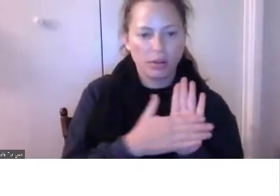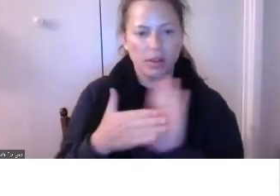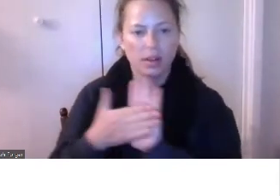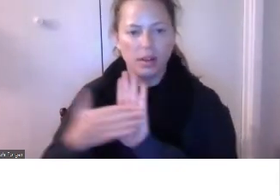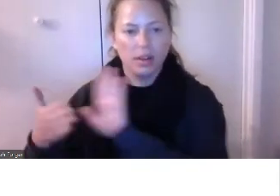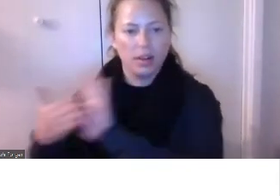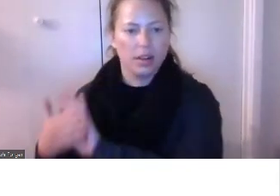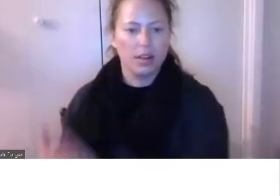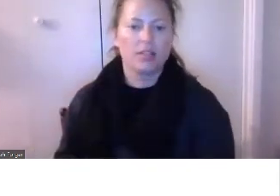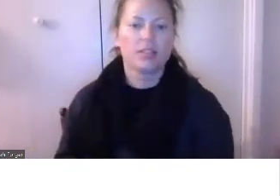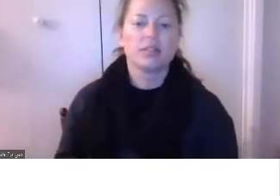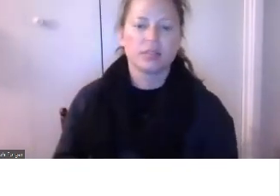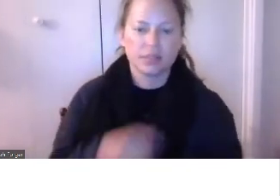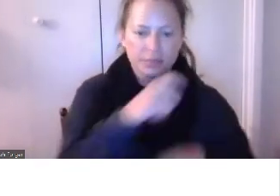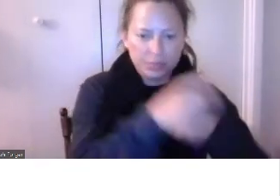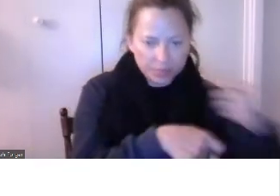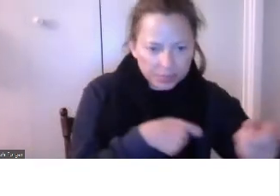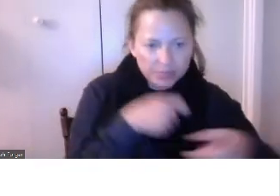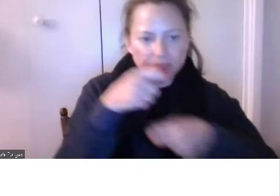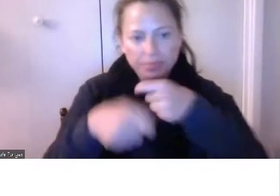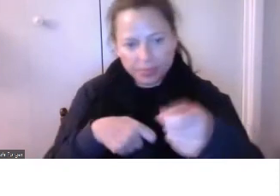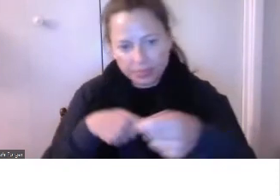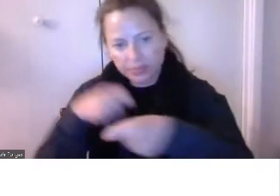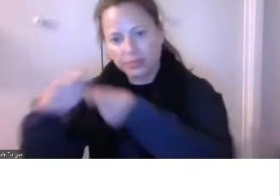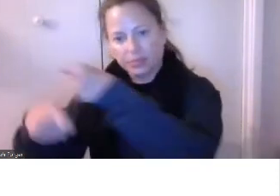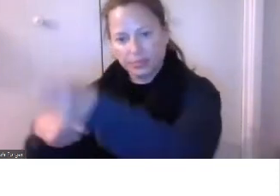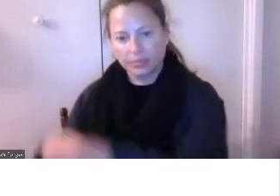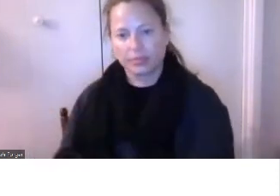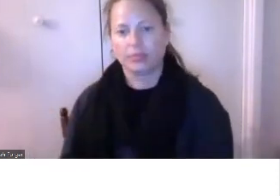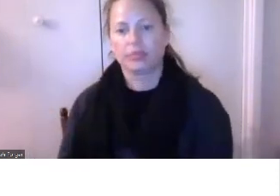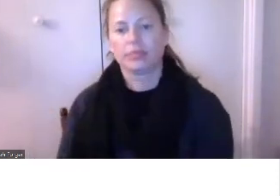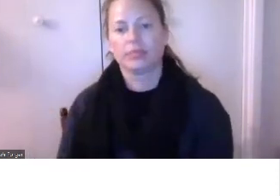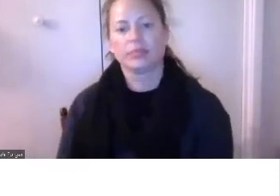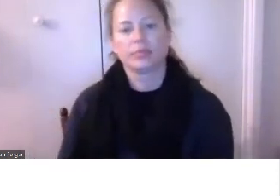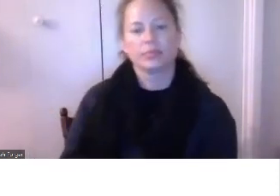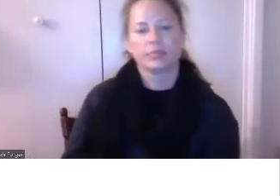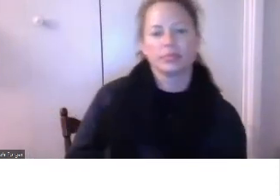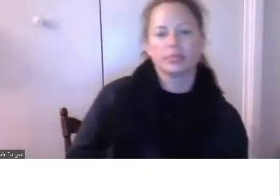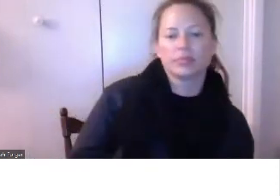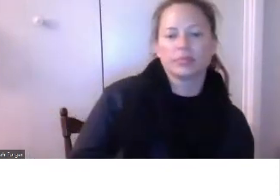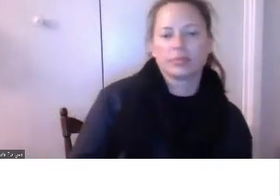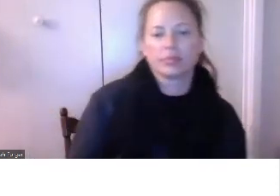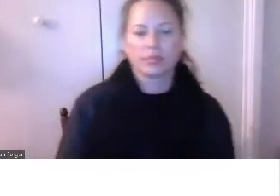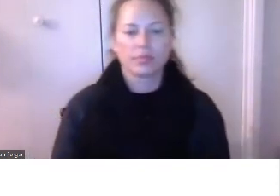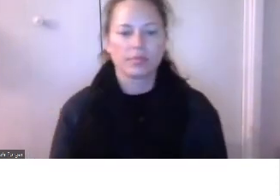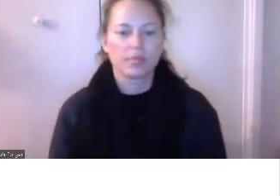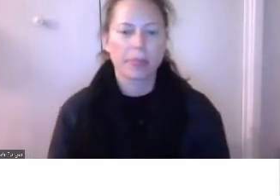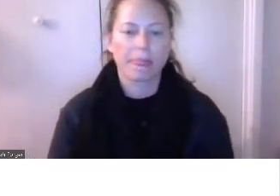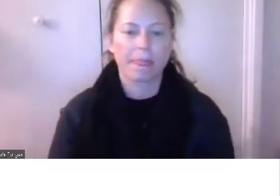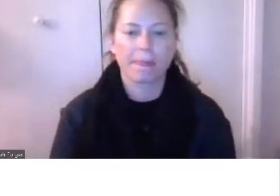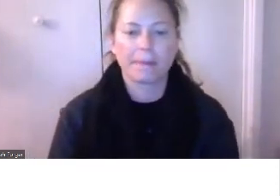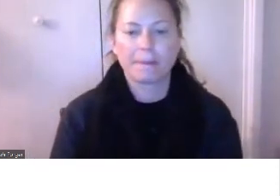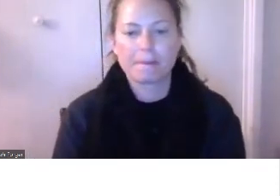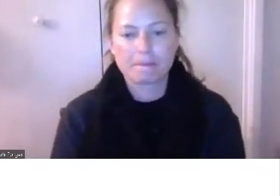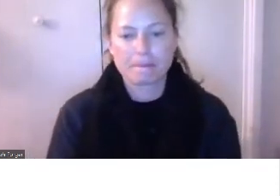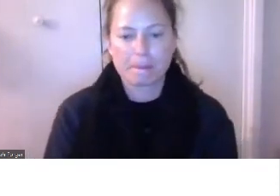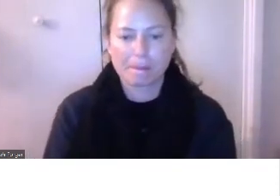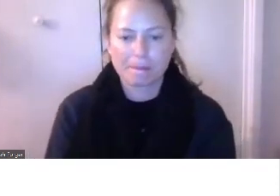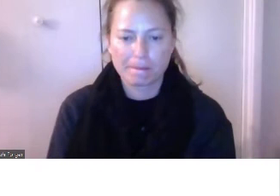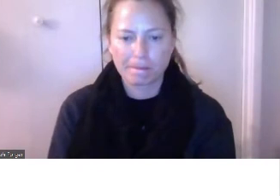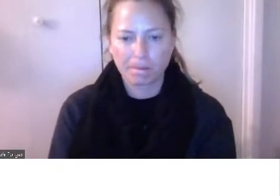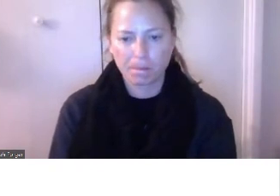Y minus y1, y1 is 7, equals, my slope is 6, 6 times x